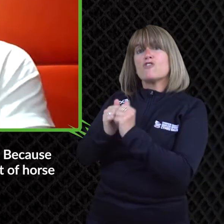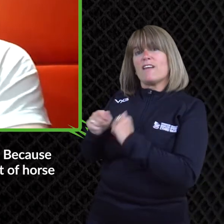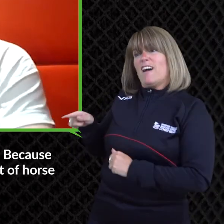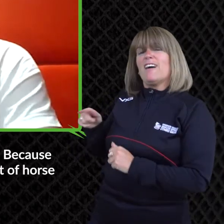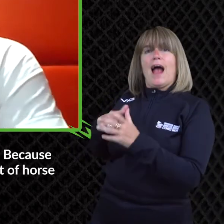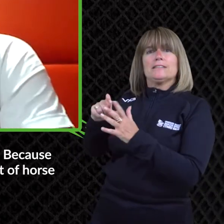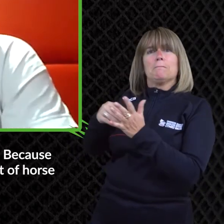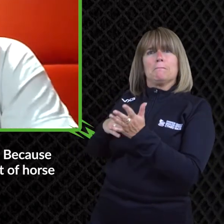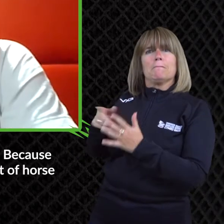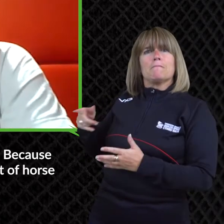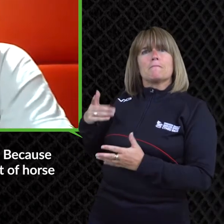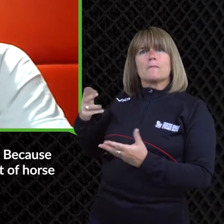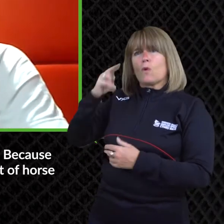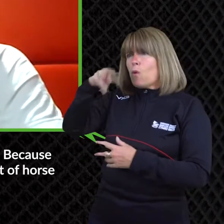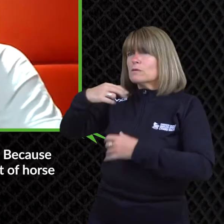um